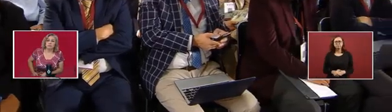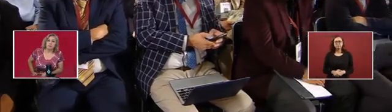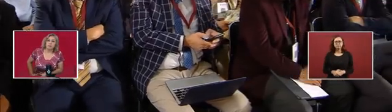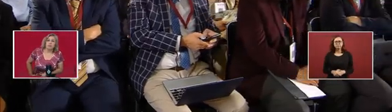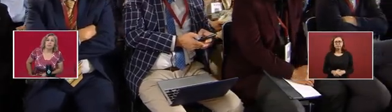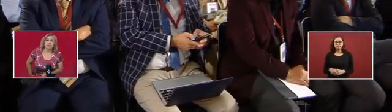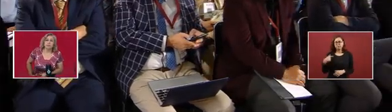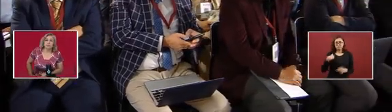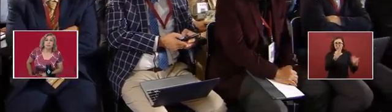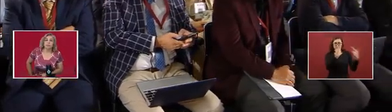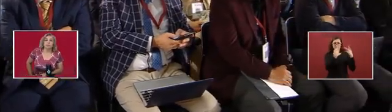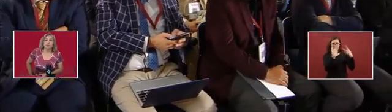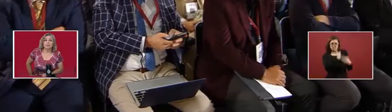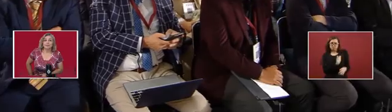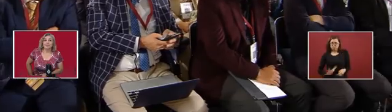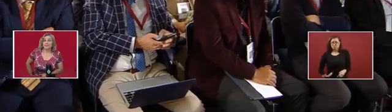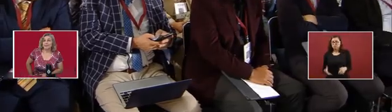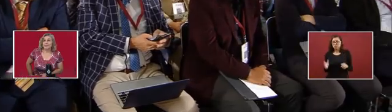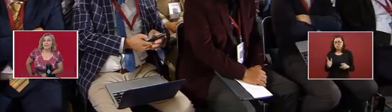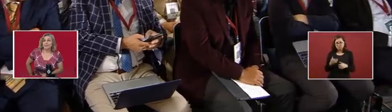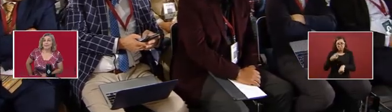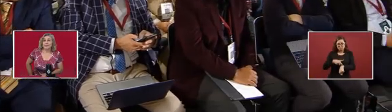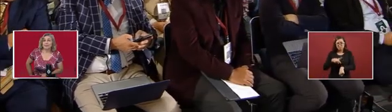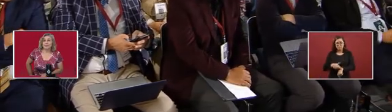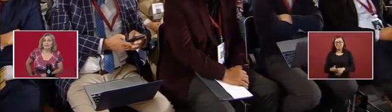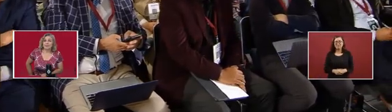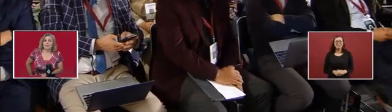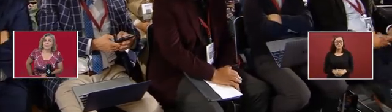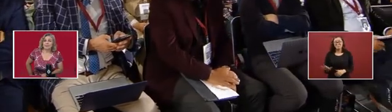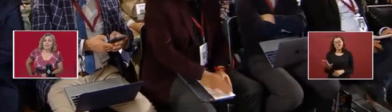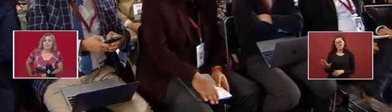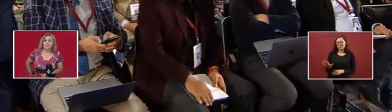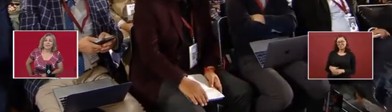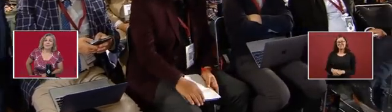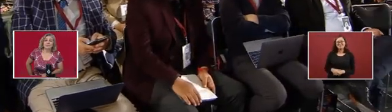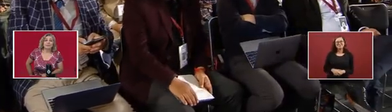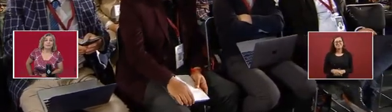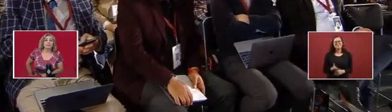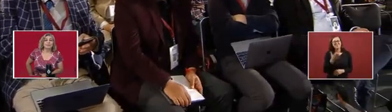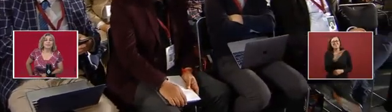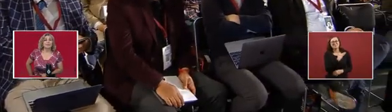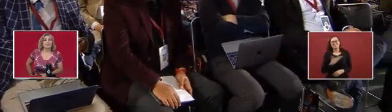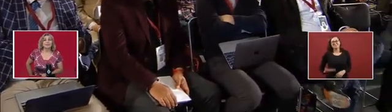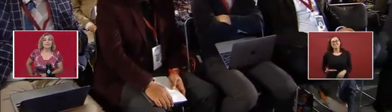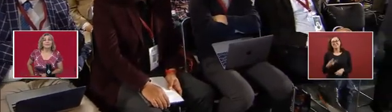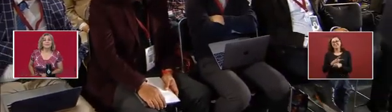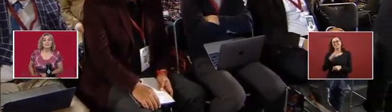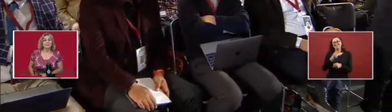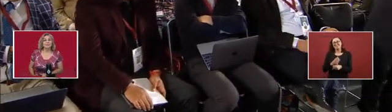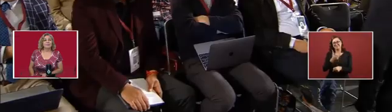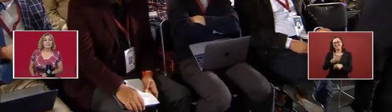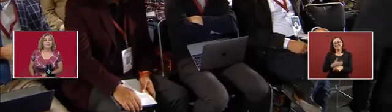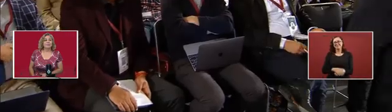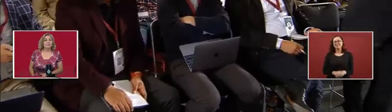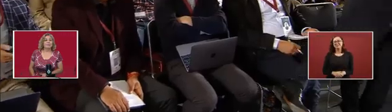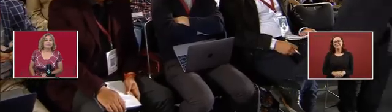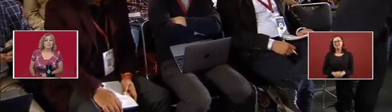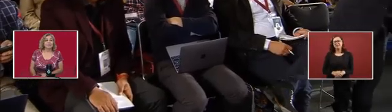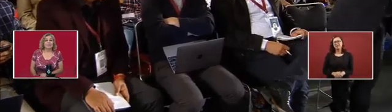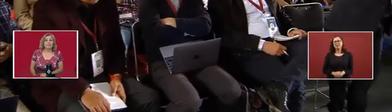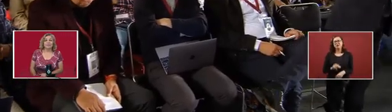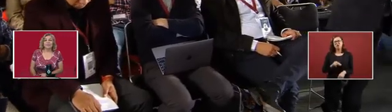And they have an active web of health and preventative services. So this always